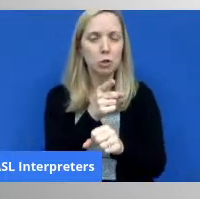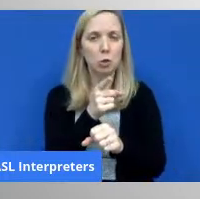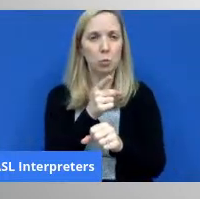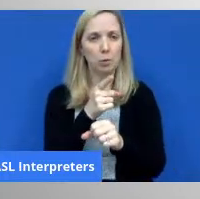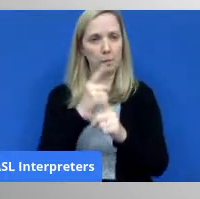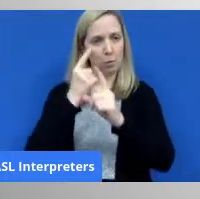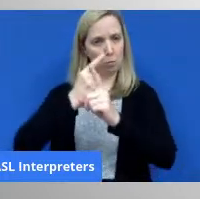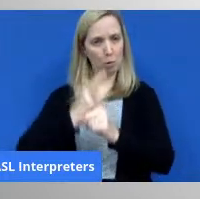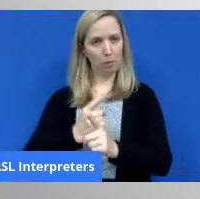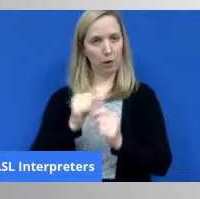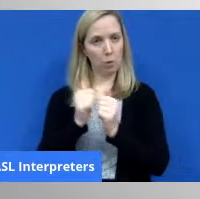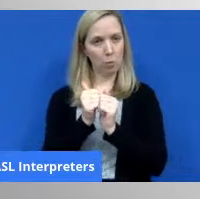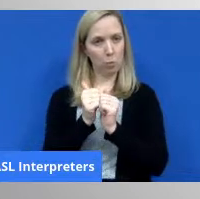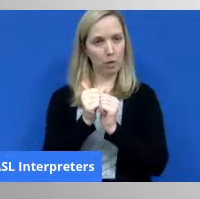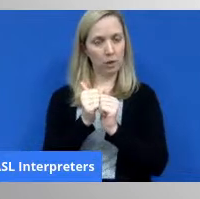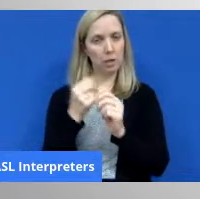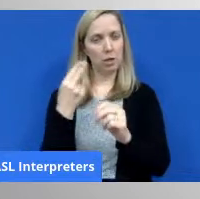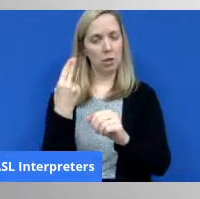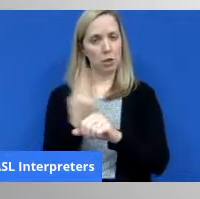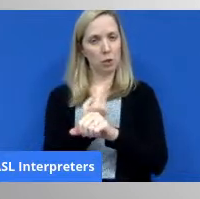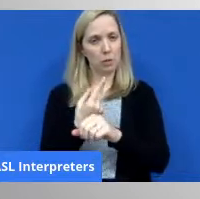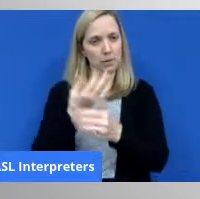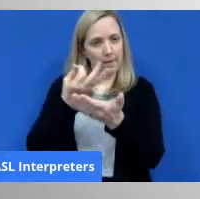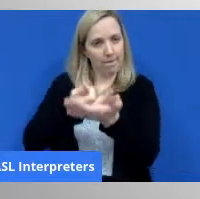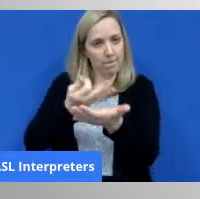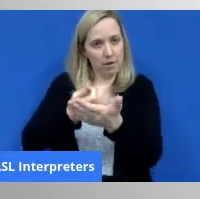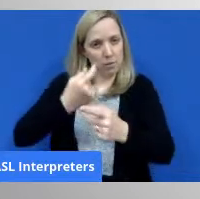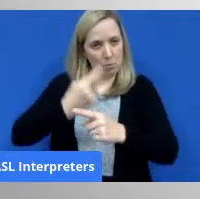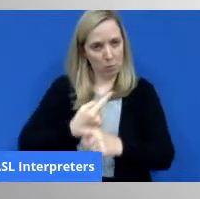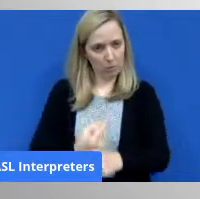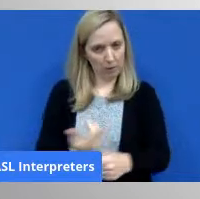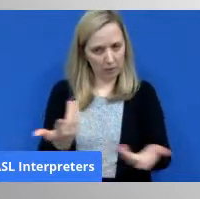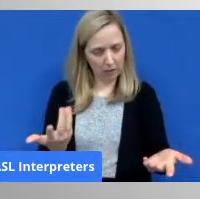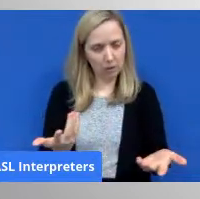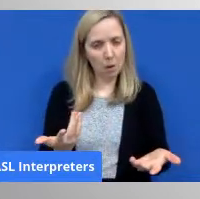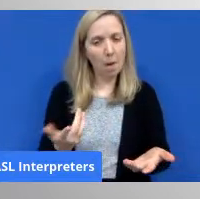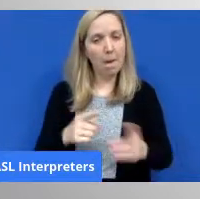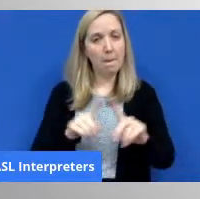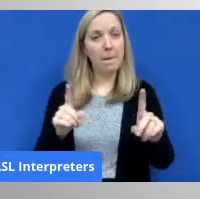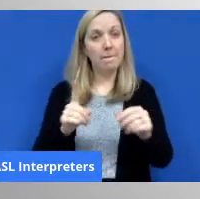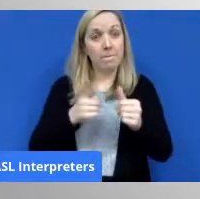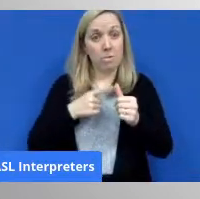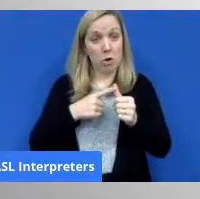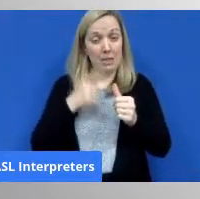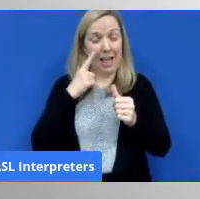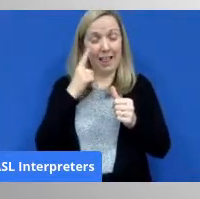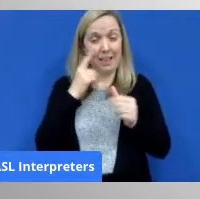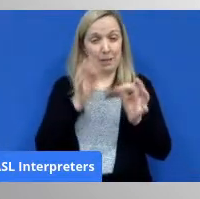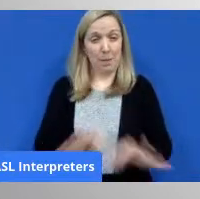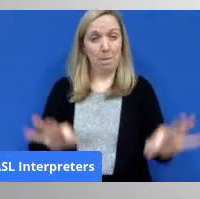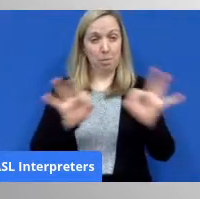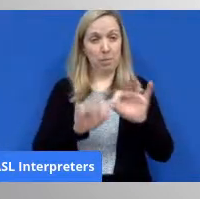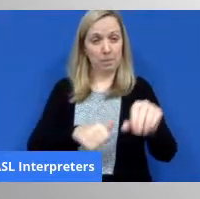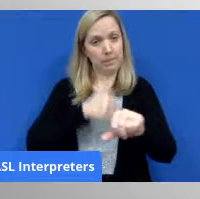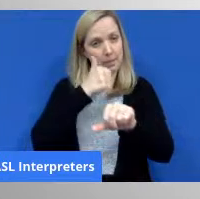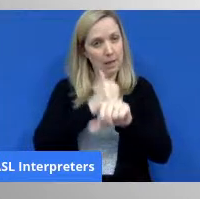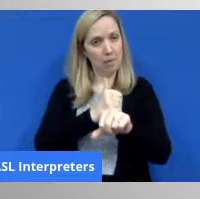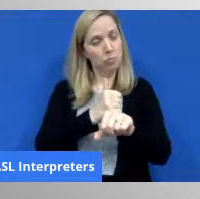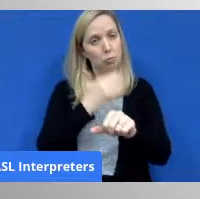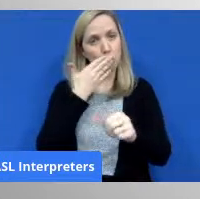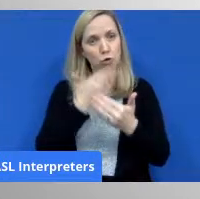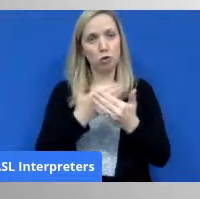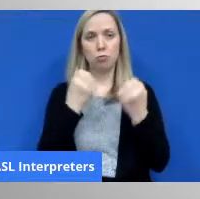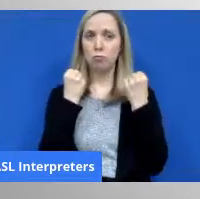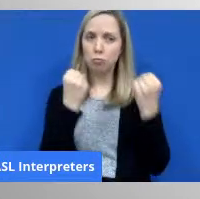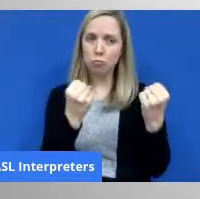of funds? So wanting to be sure that we get a strong plan, so then we can present that plan and tailor the money to meet